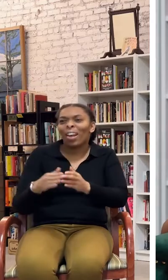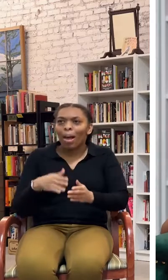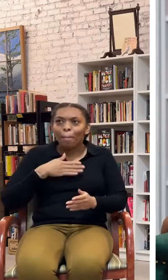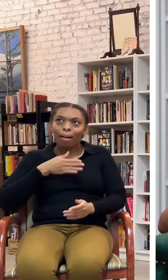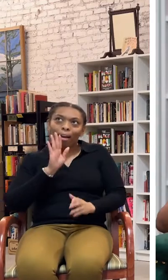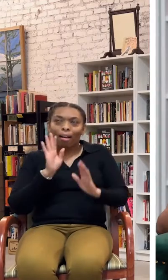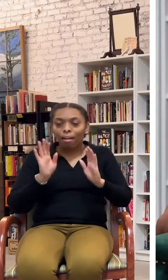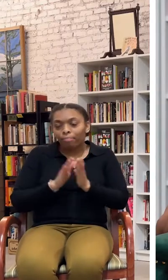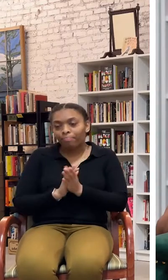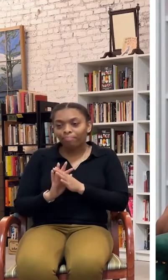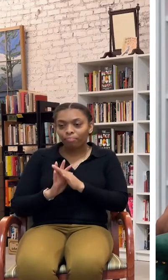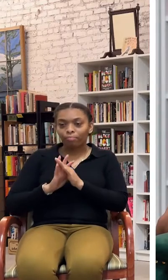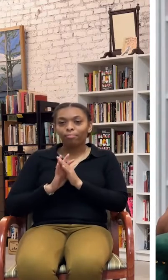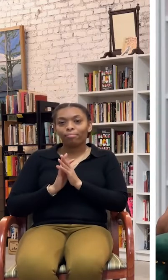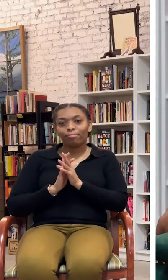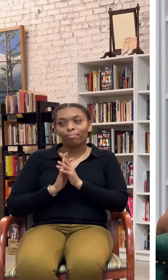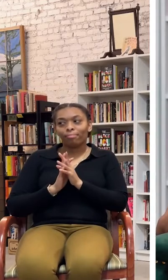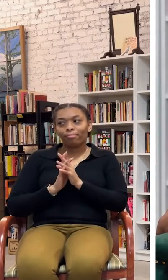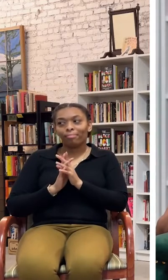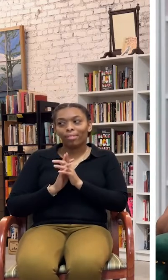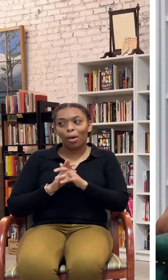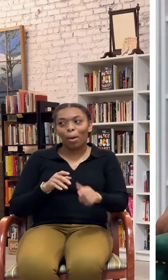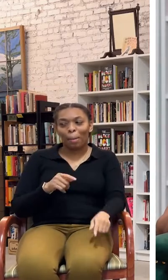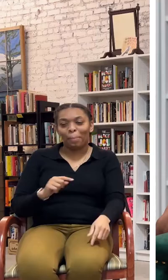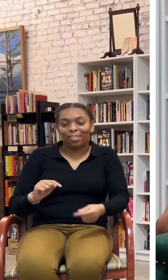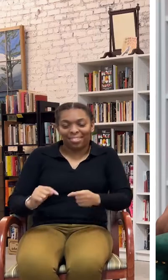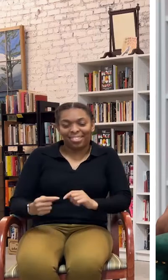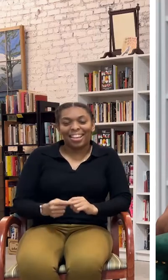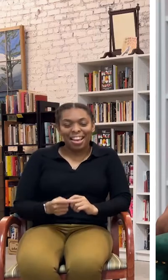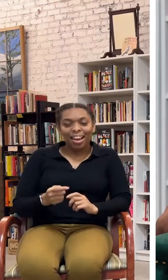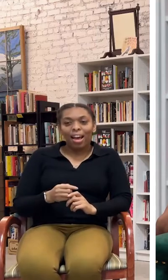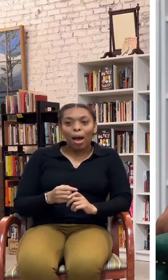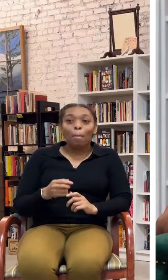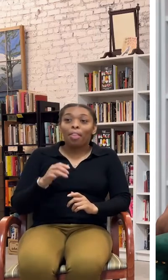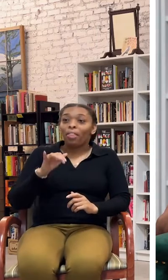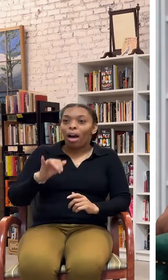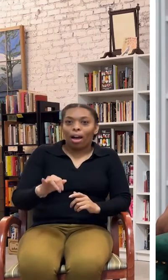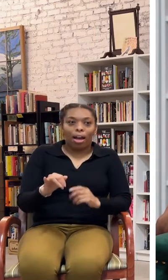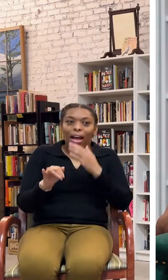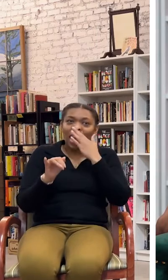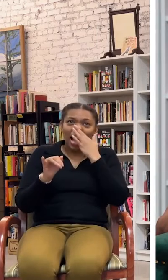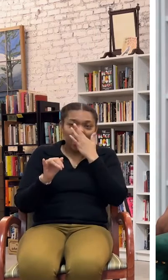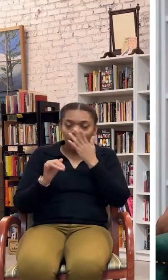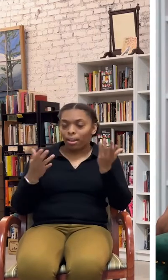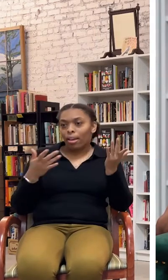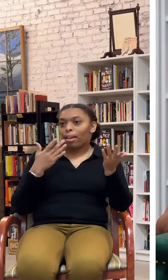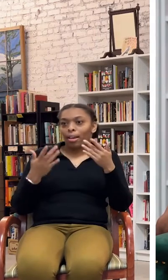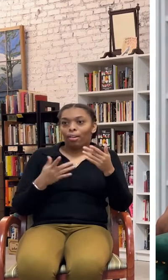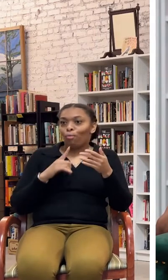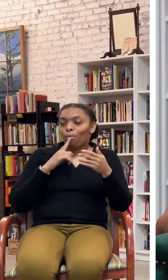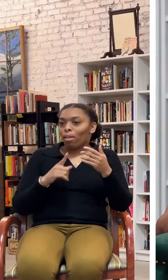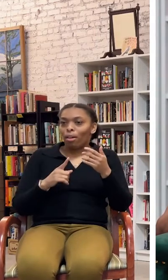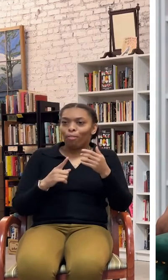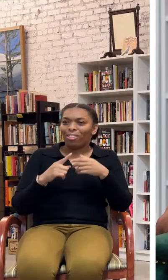mi cadera." But the point is that she did that. You know what I mean? And that to me is like so, for somebody who's had